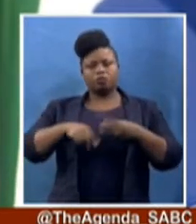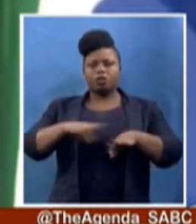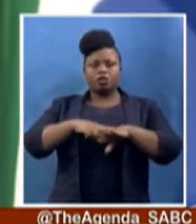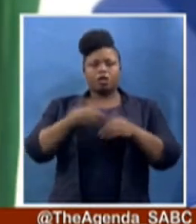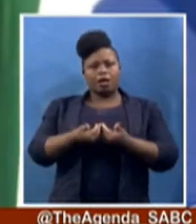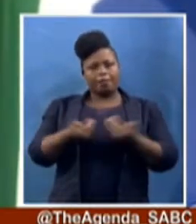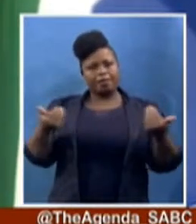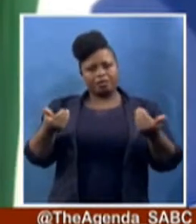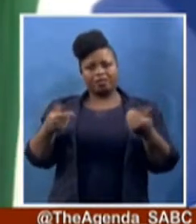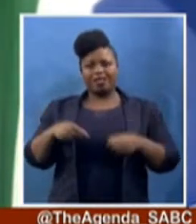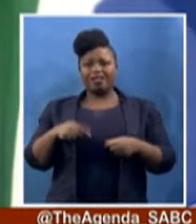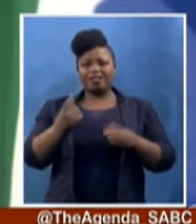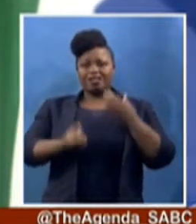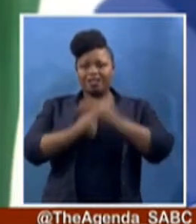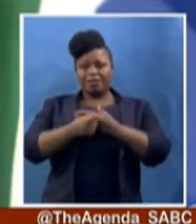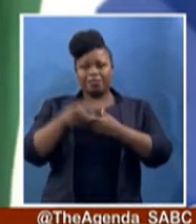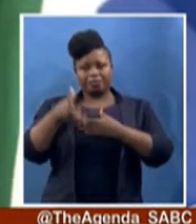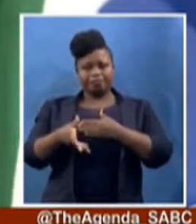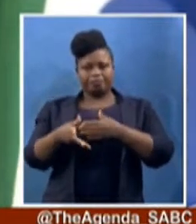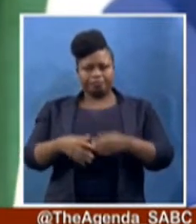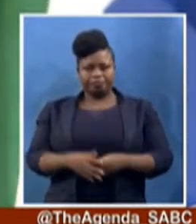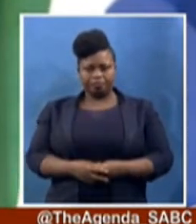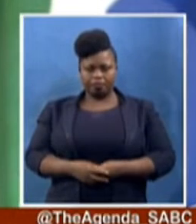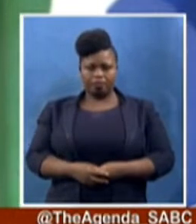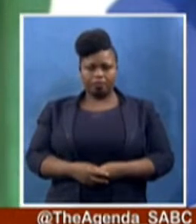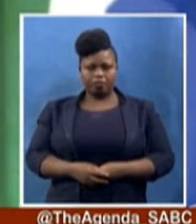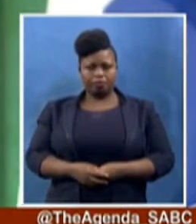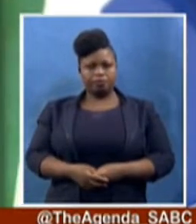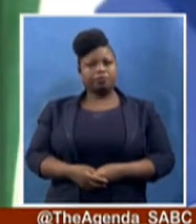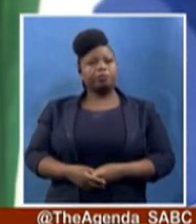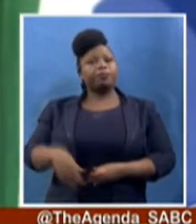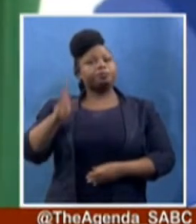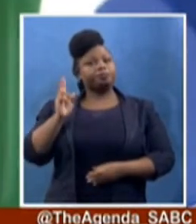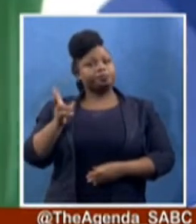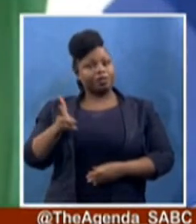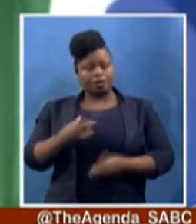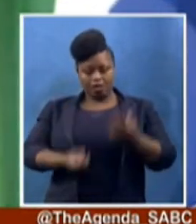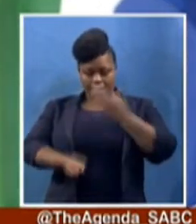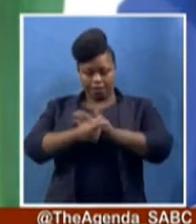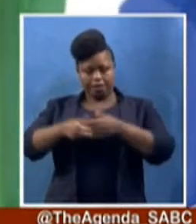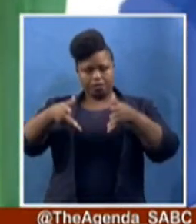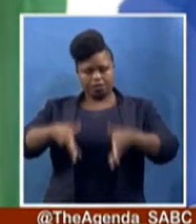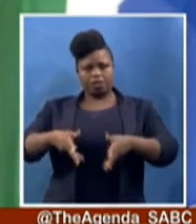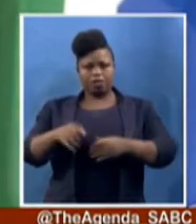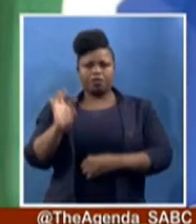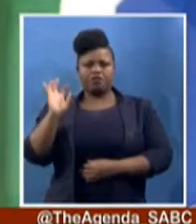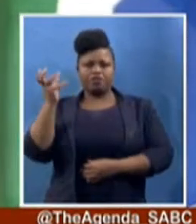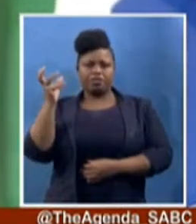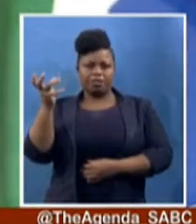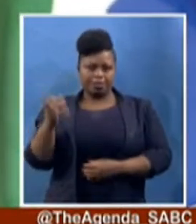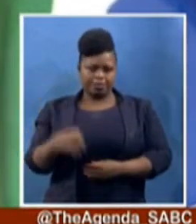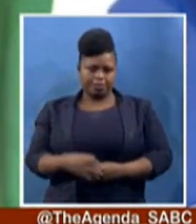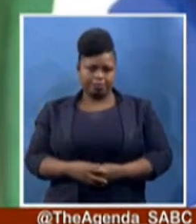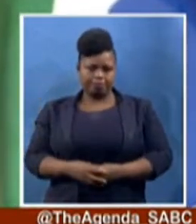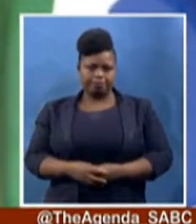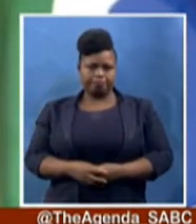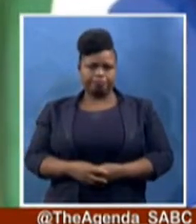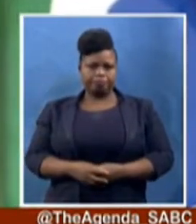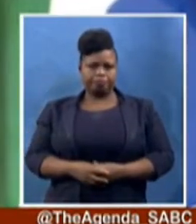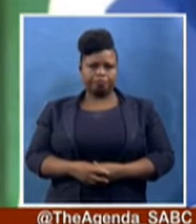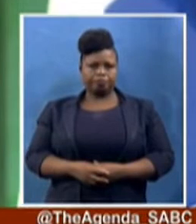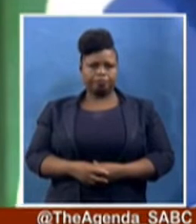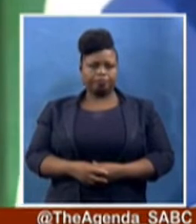It was also here in the Free State that the South African National